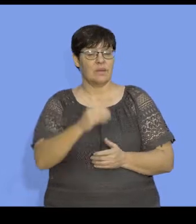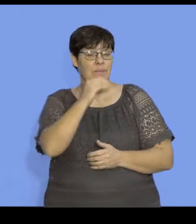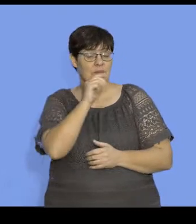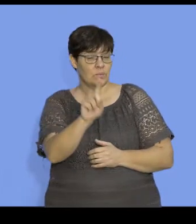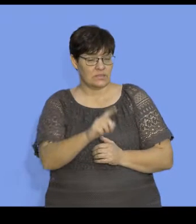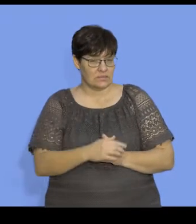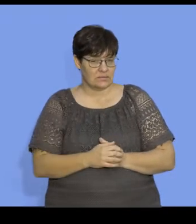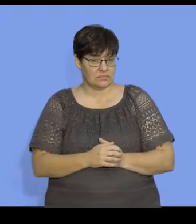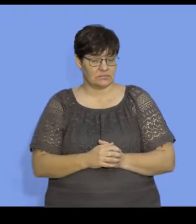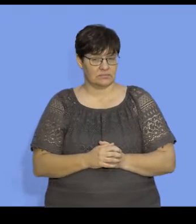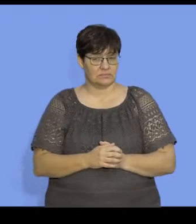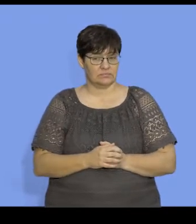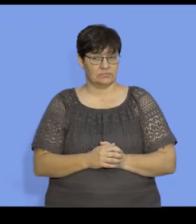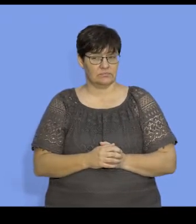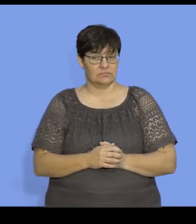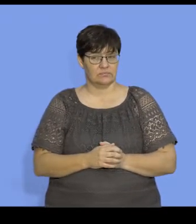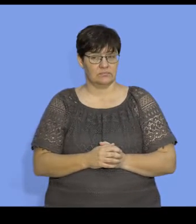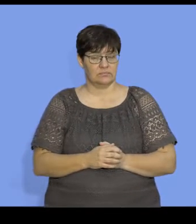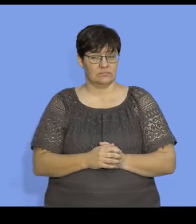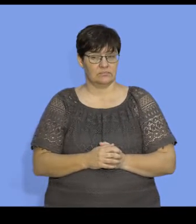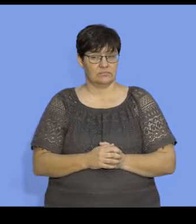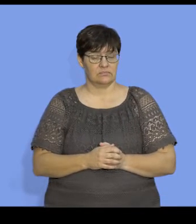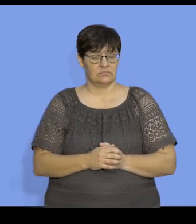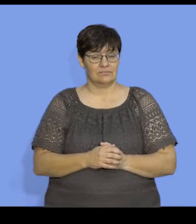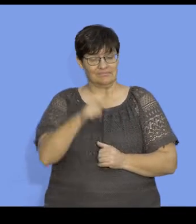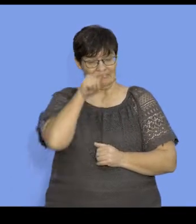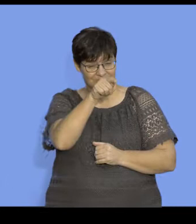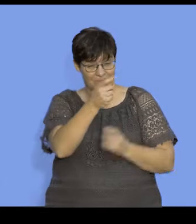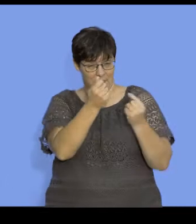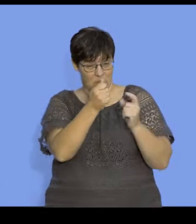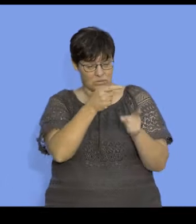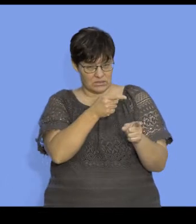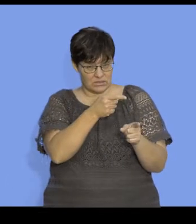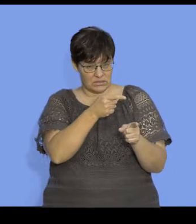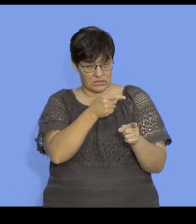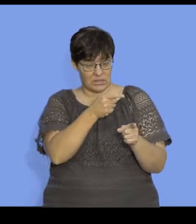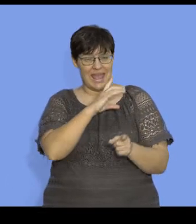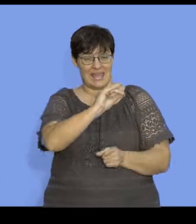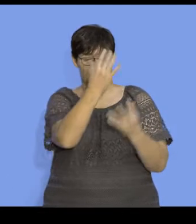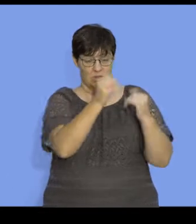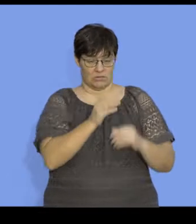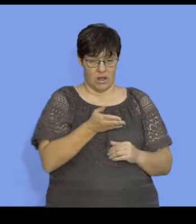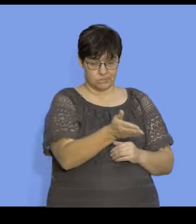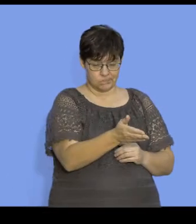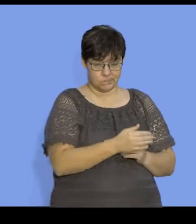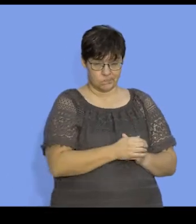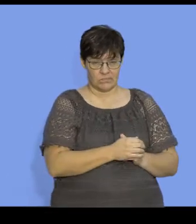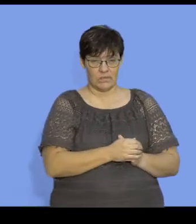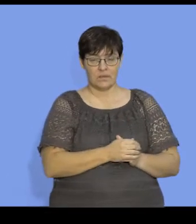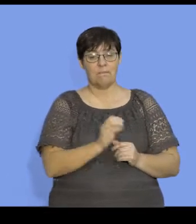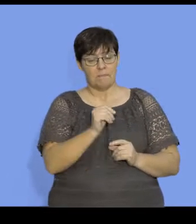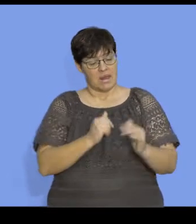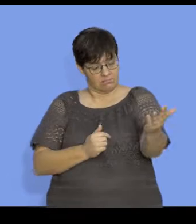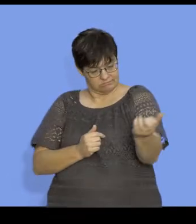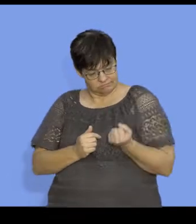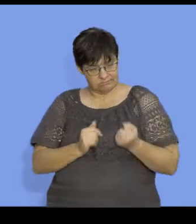that that figure is going into my cash budget. That's the amount of money that I'm receiving for the disposal